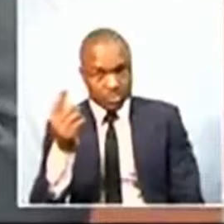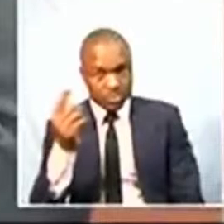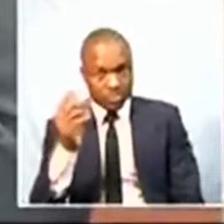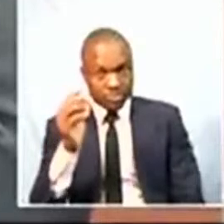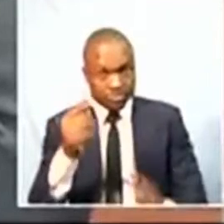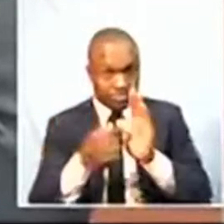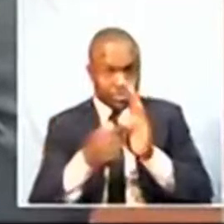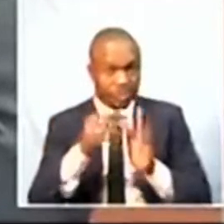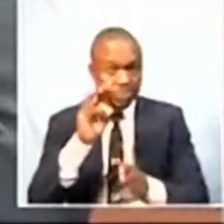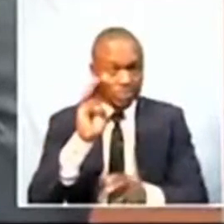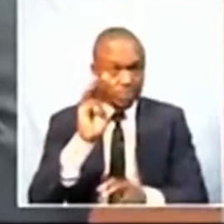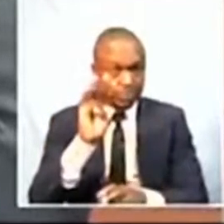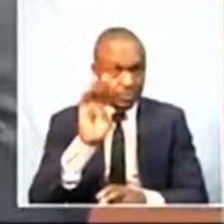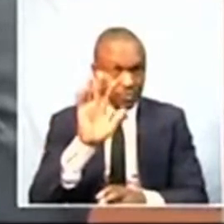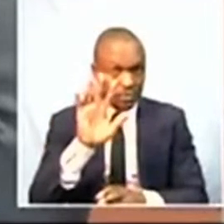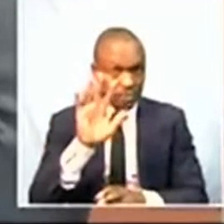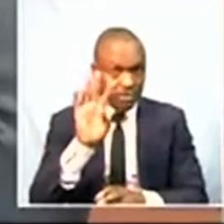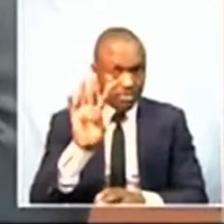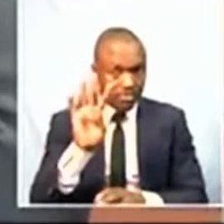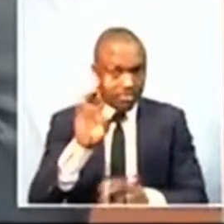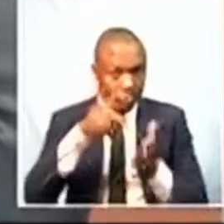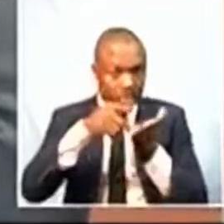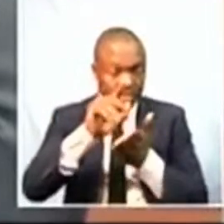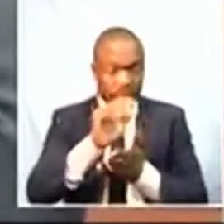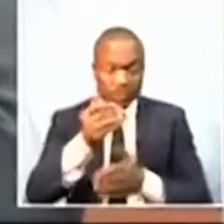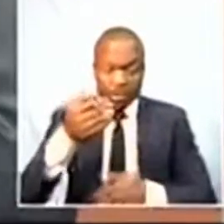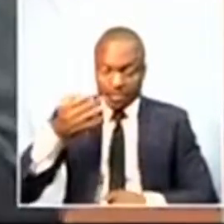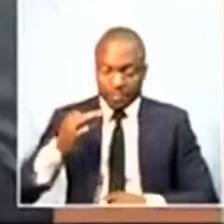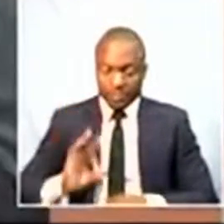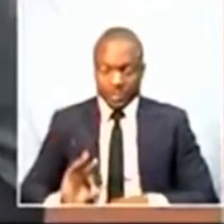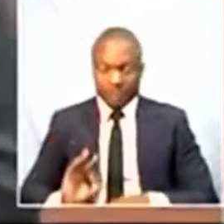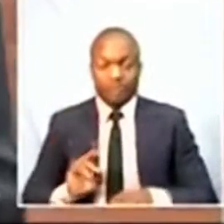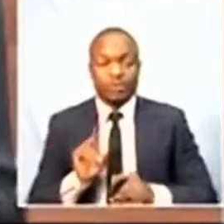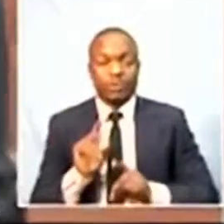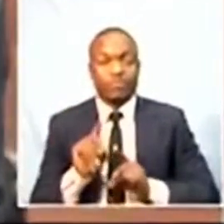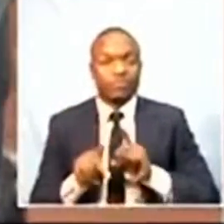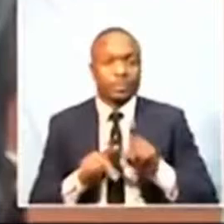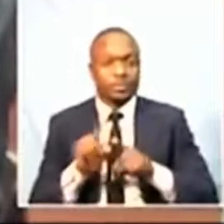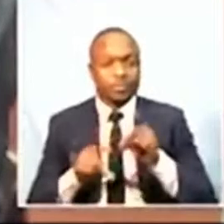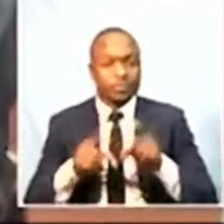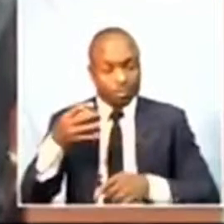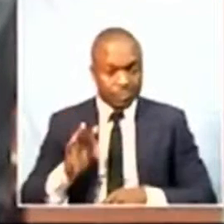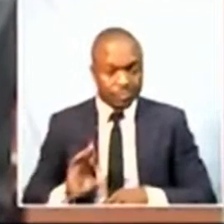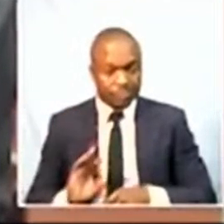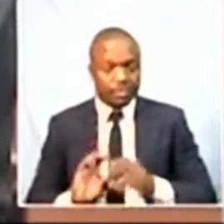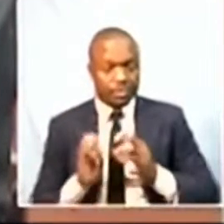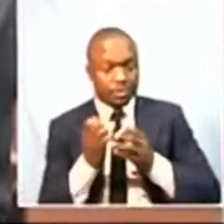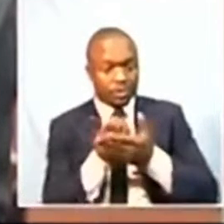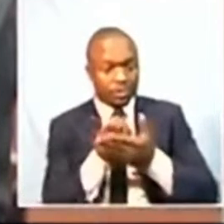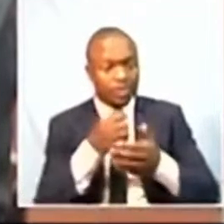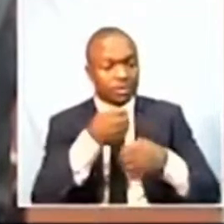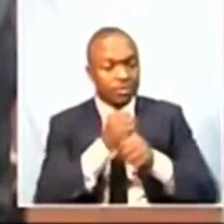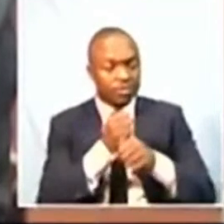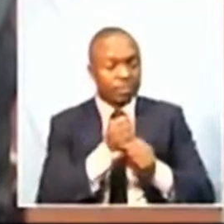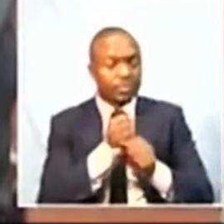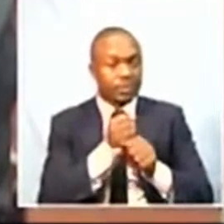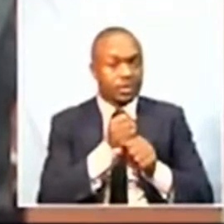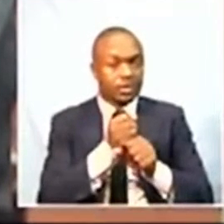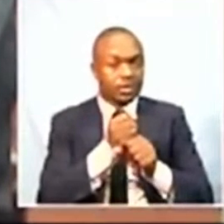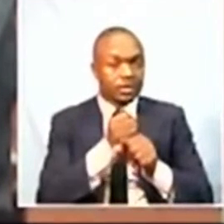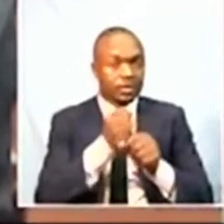1,761,011.54 have been paid back, and beneficiaries have been engaged on the need to make monthly